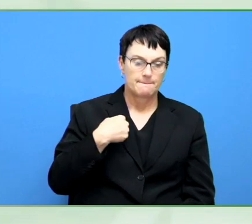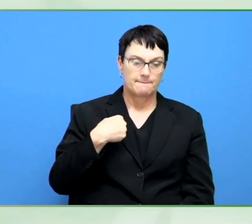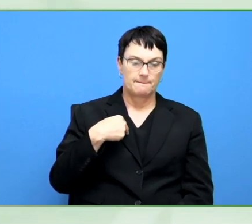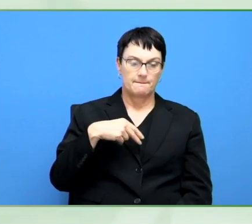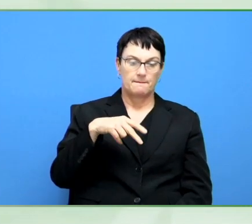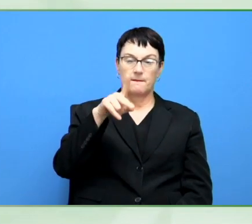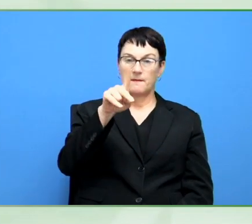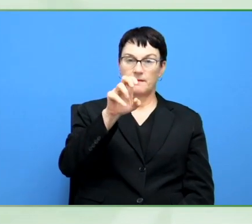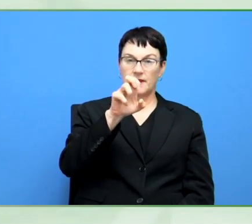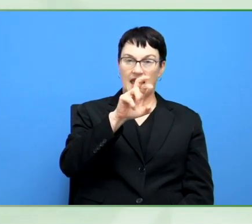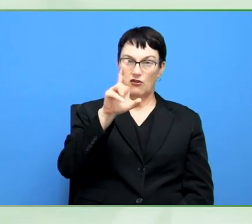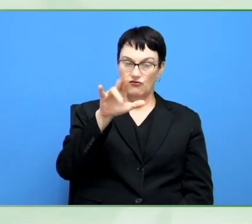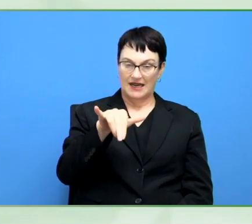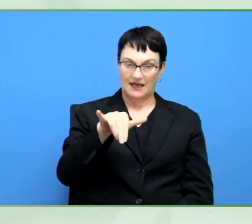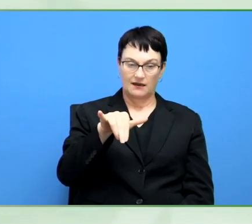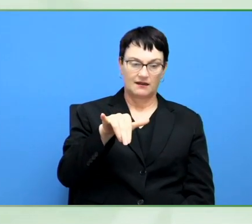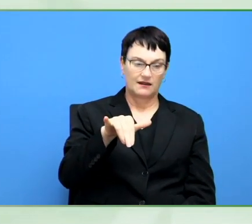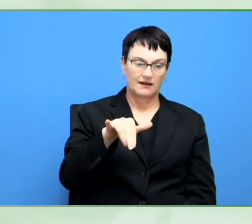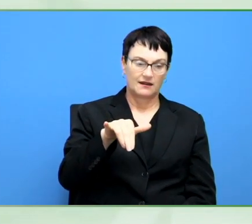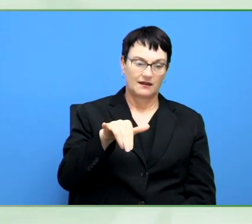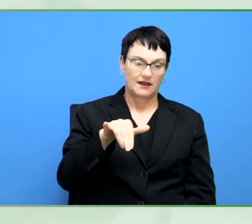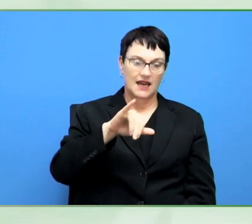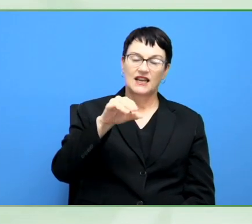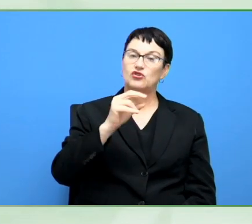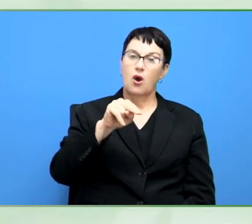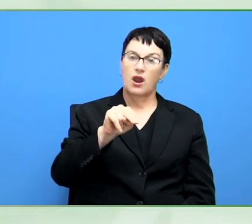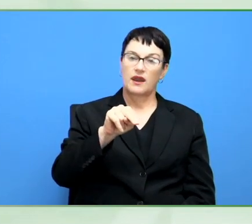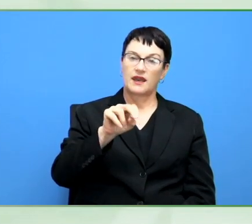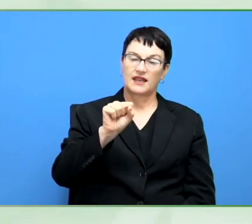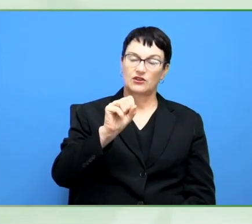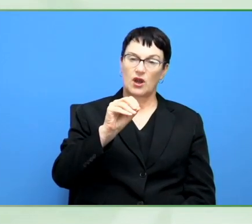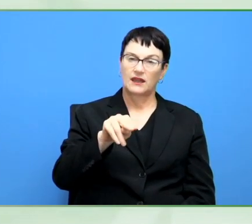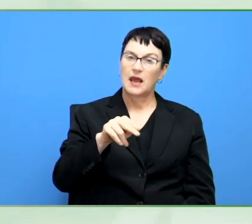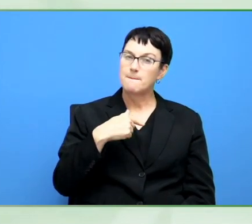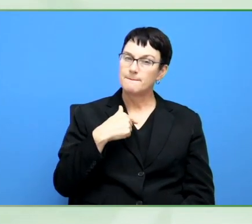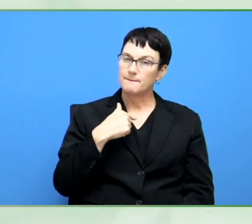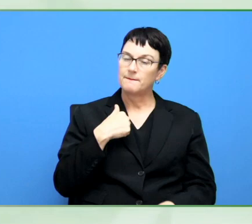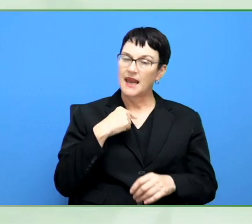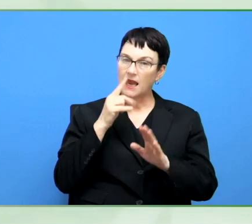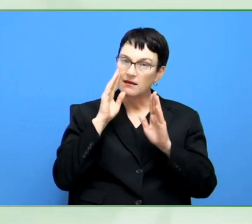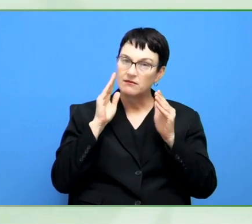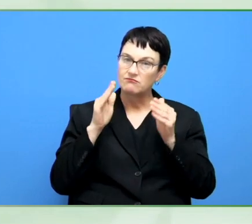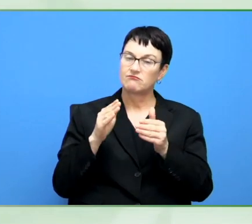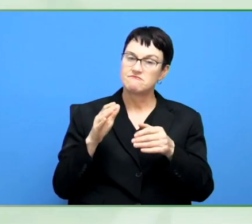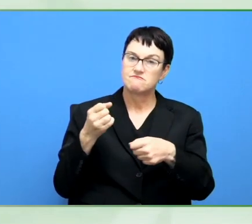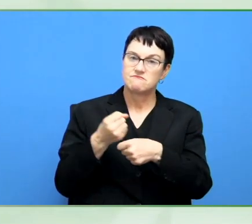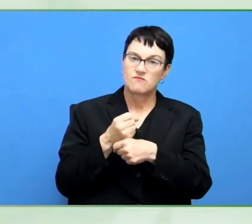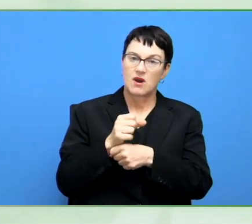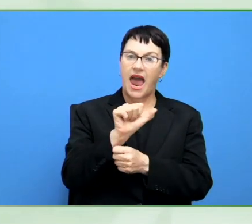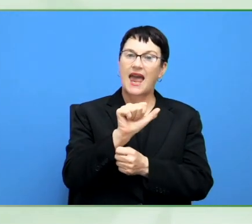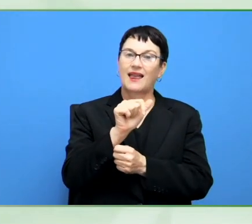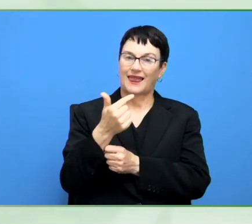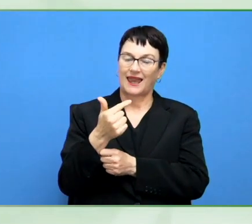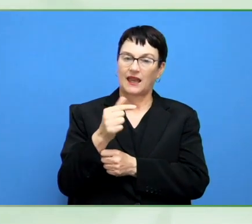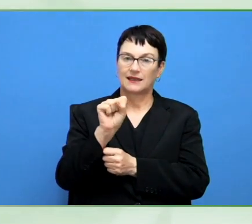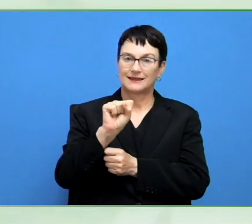Penta recycling, and you've just got me thinking about two questions which are linked, which is, have you managed